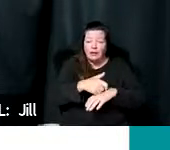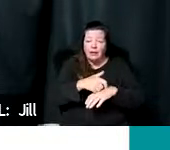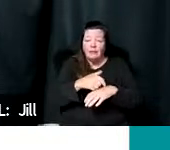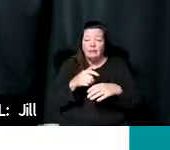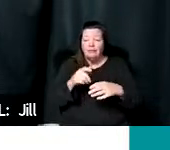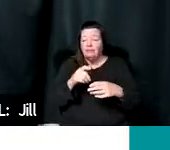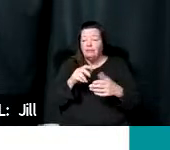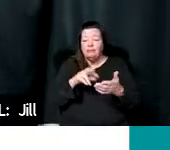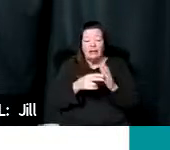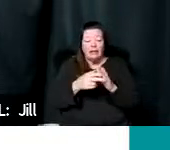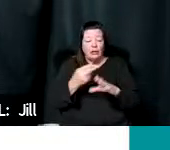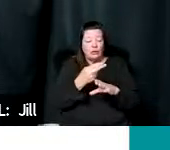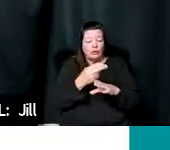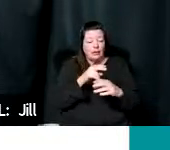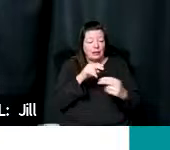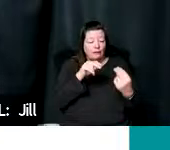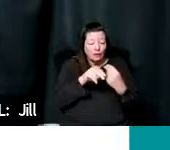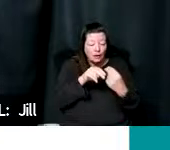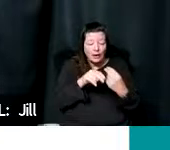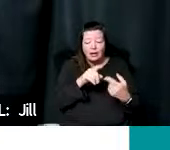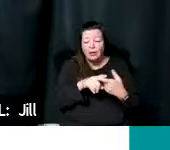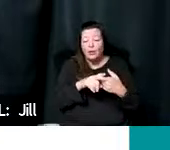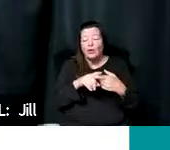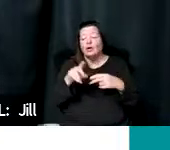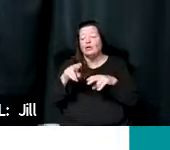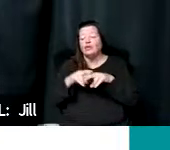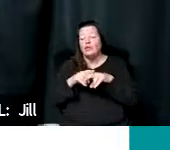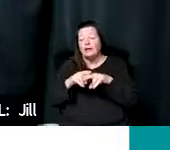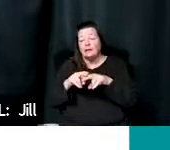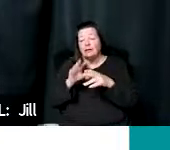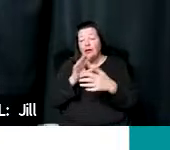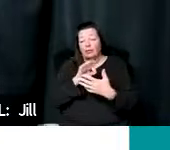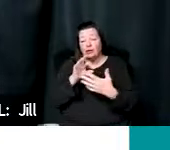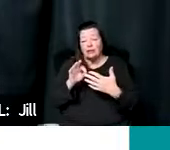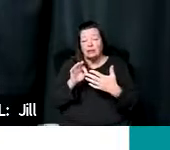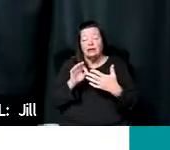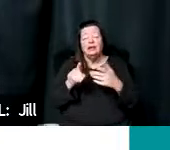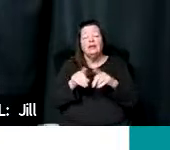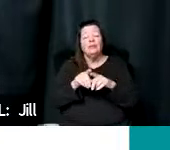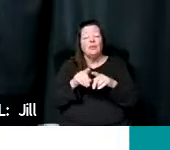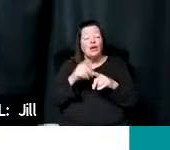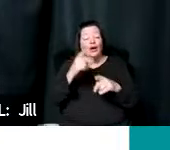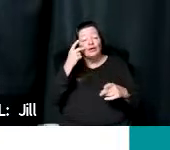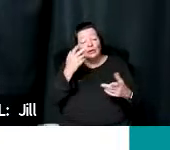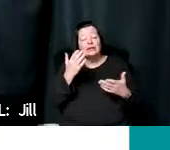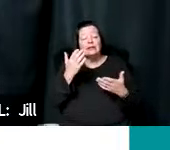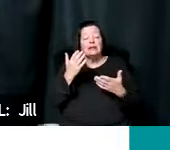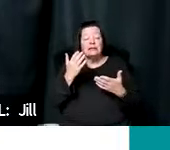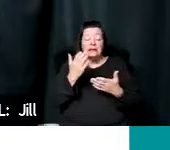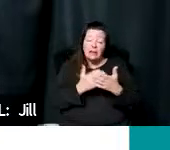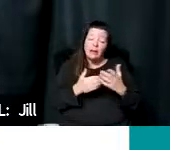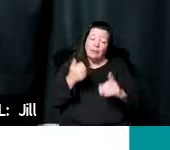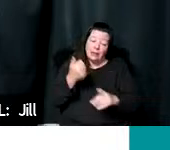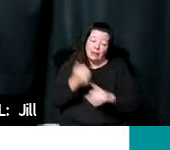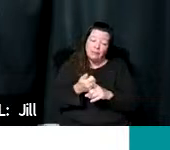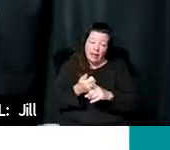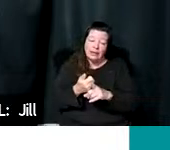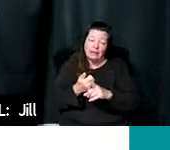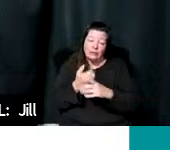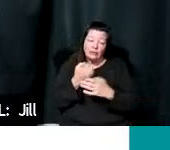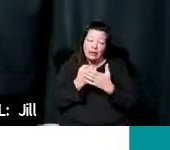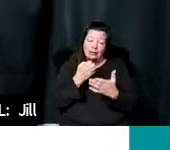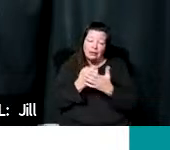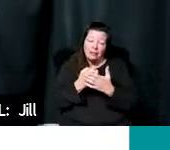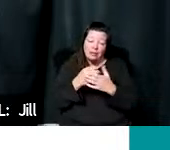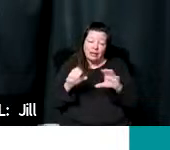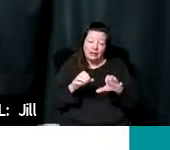or the extended transit options. But we do also see some potential impacts to economic activity,